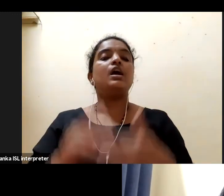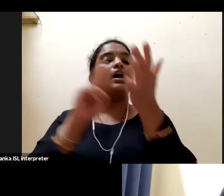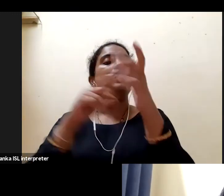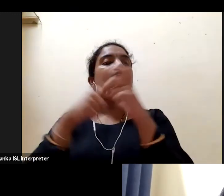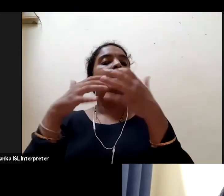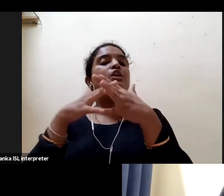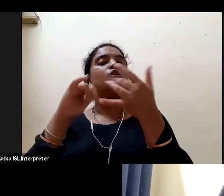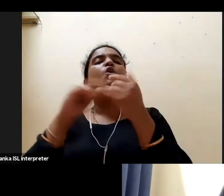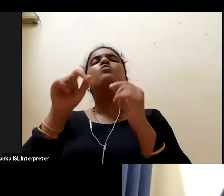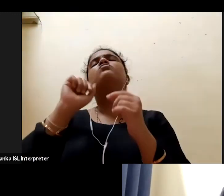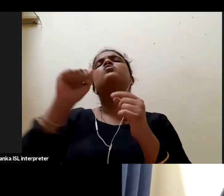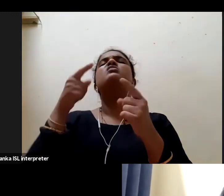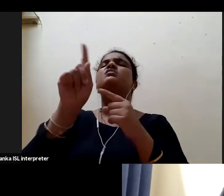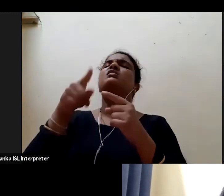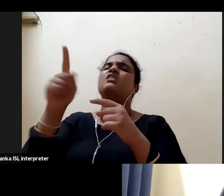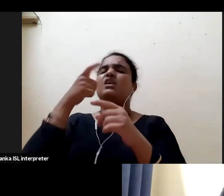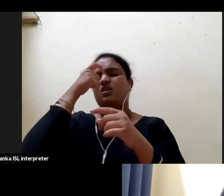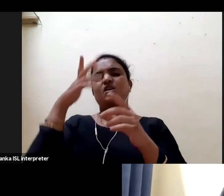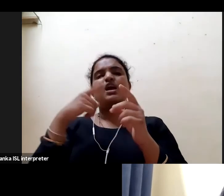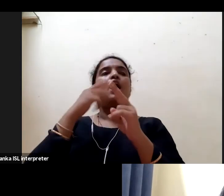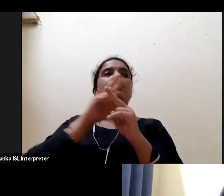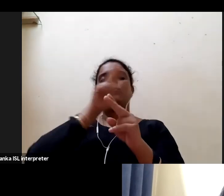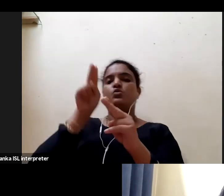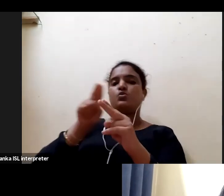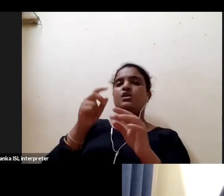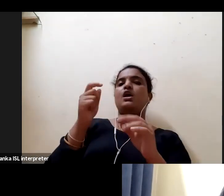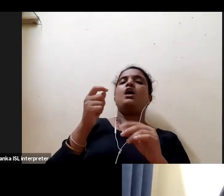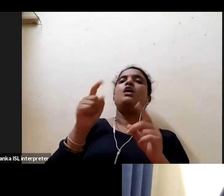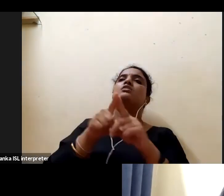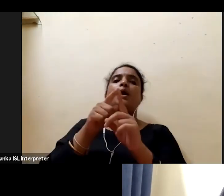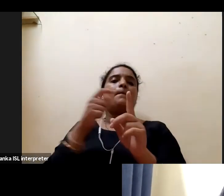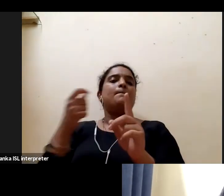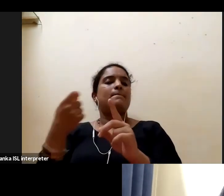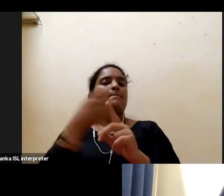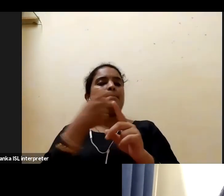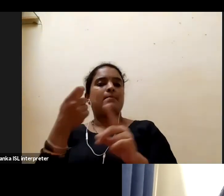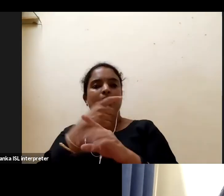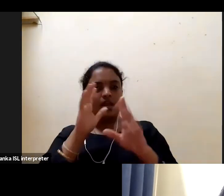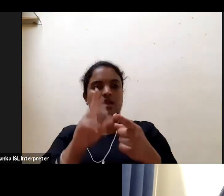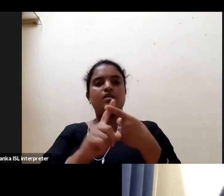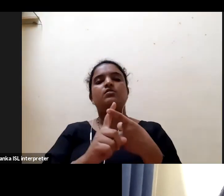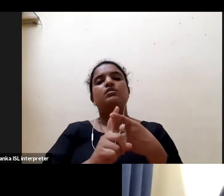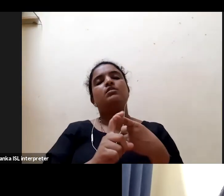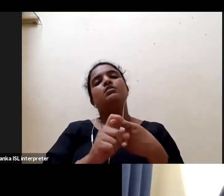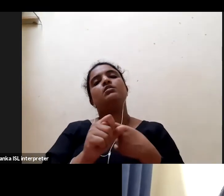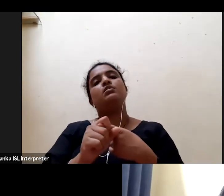on their own, so you can charge people for reading your newsletter. And even